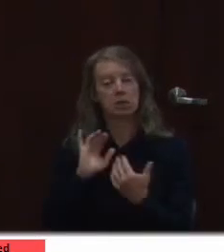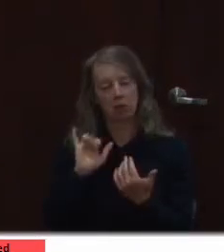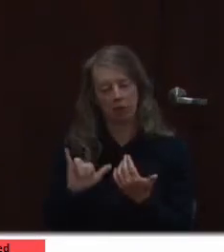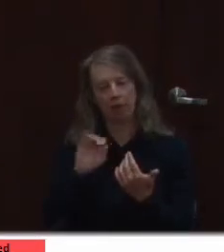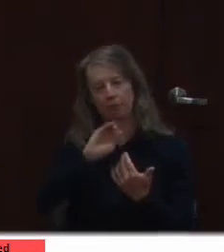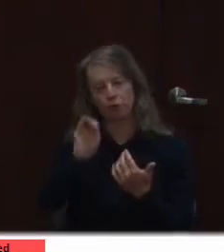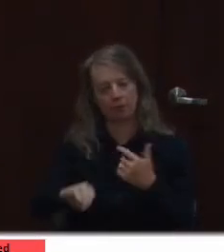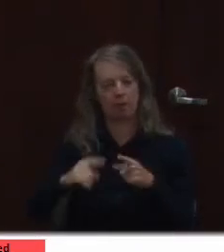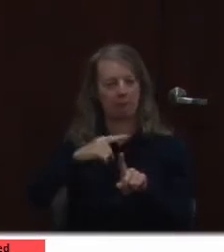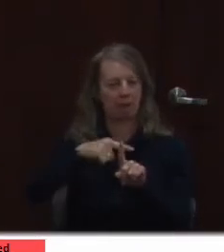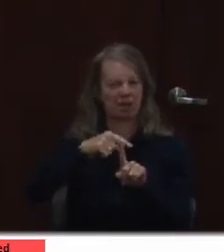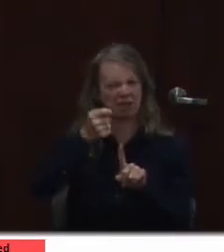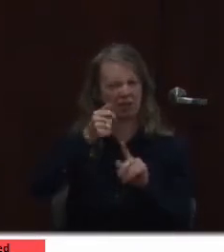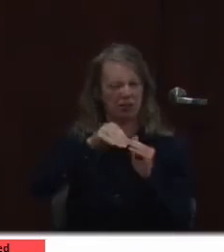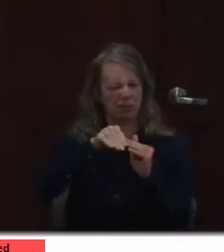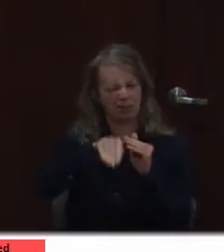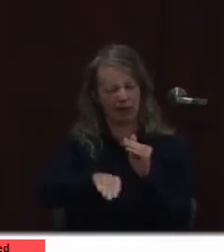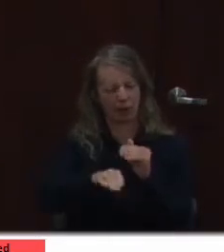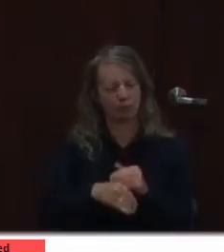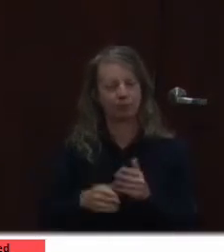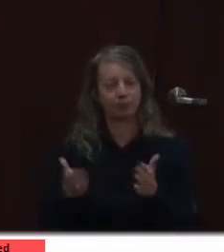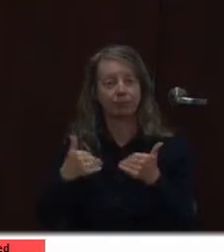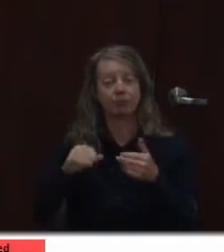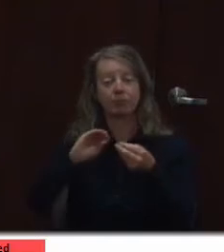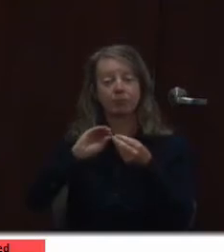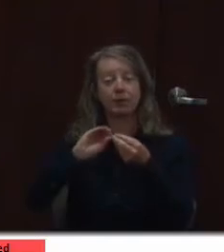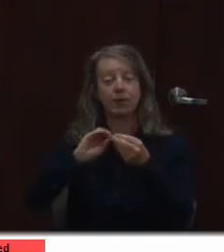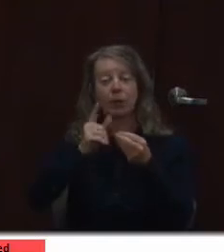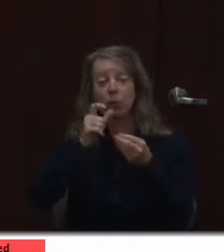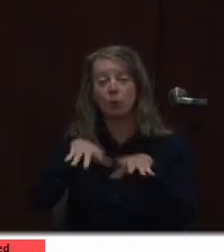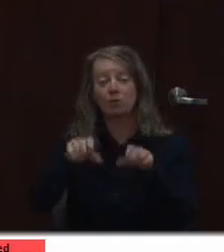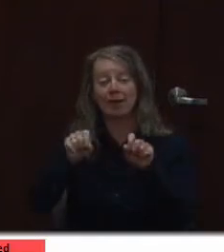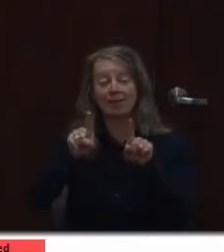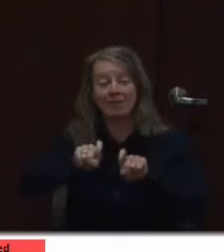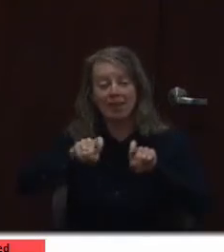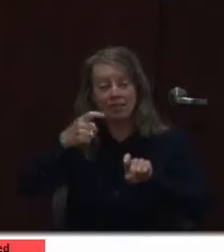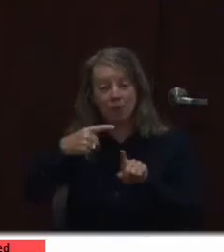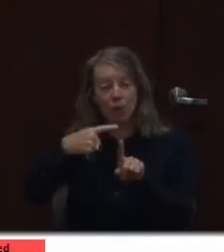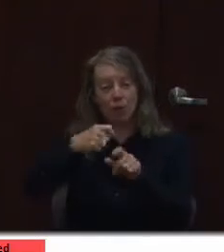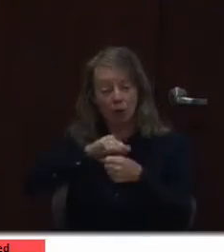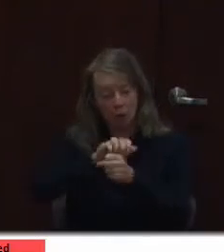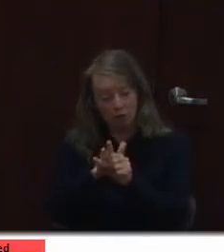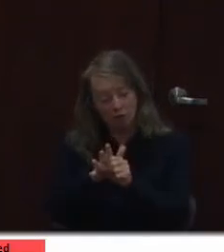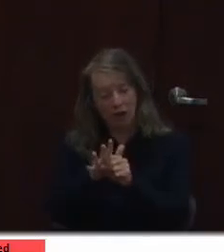decline. Our testing numbers did not change significantly from